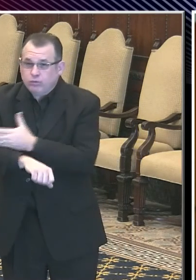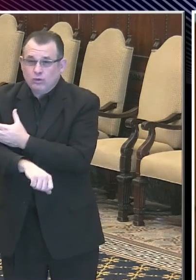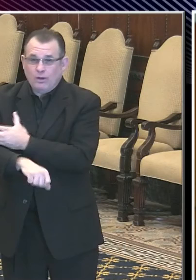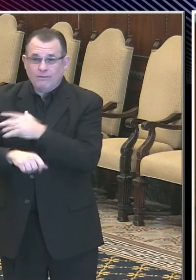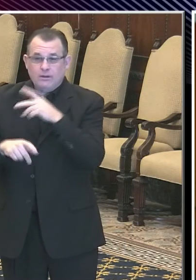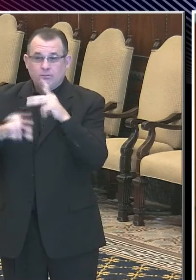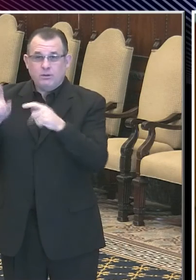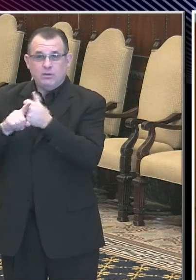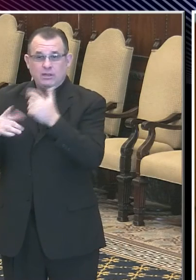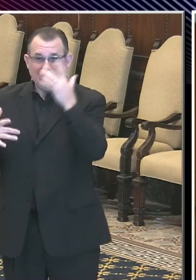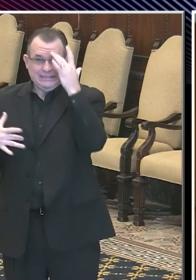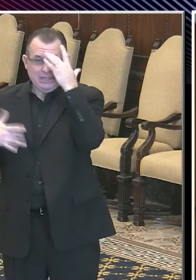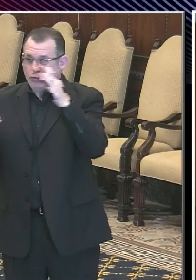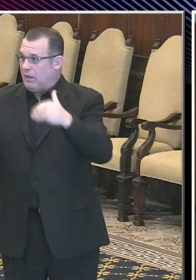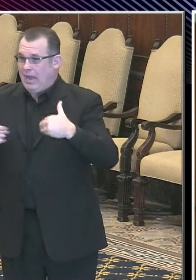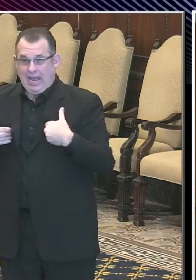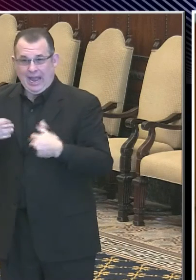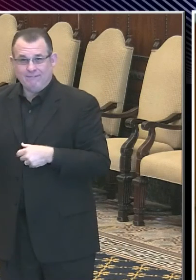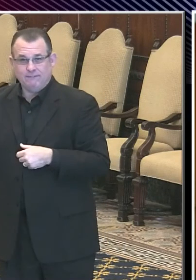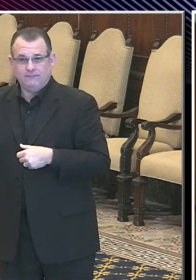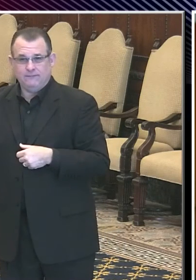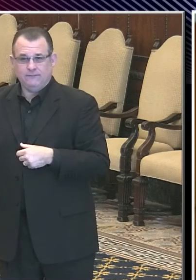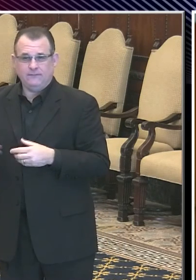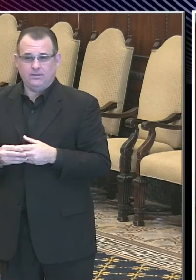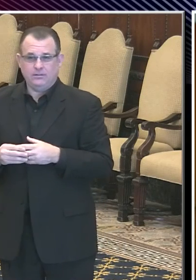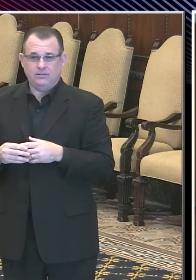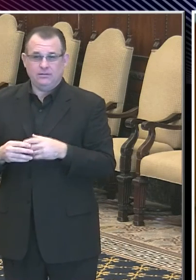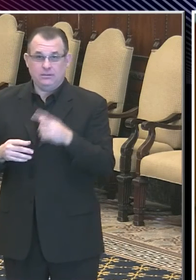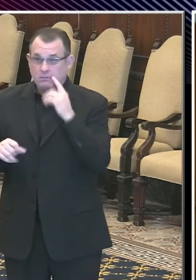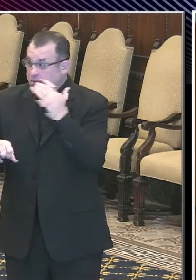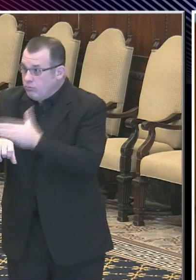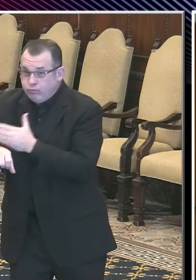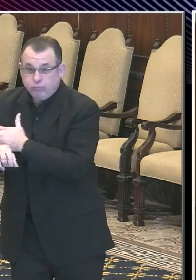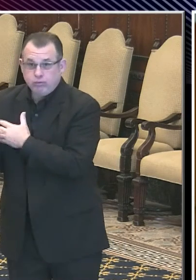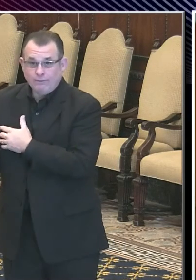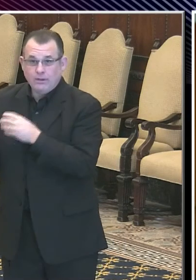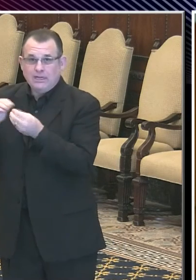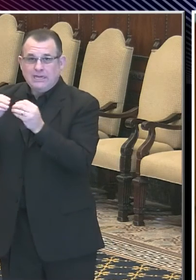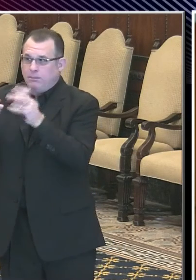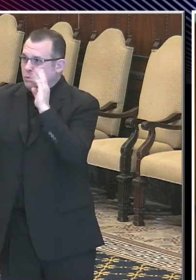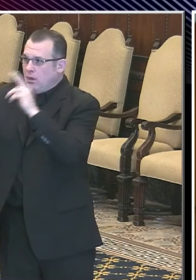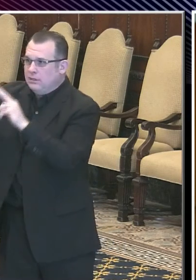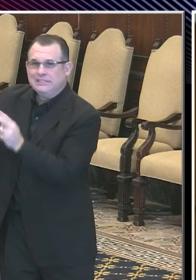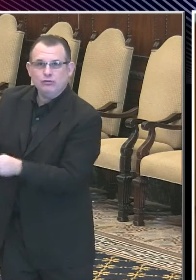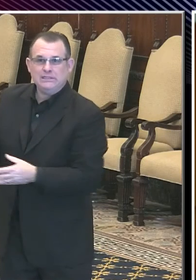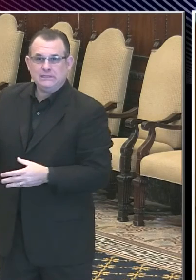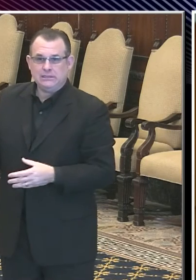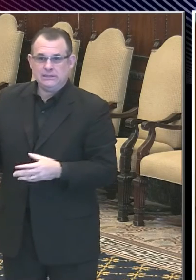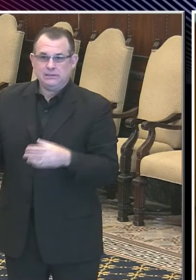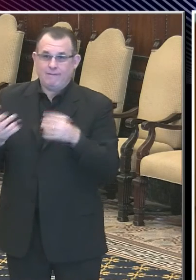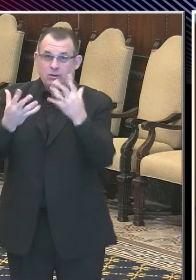infection, if we're doing well, if we're succeeding, that number is going to go down. And so we think it's more meaningful, but if you want all the numbers, they're all there.